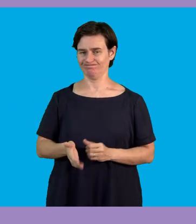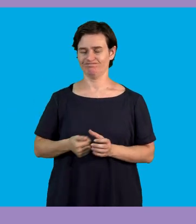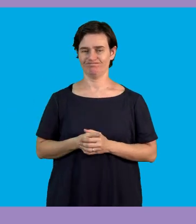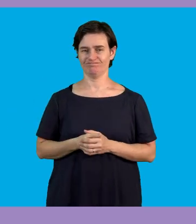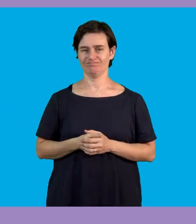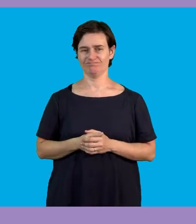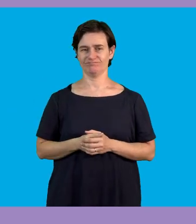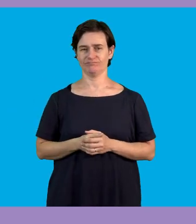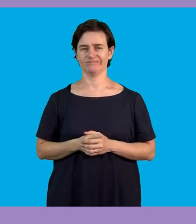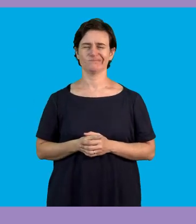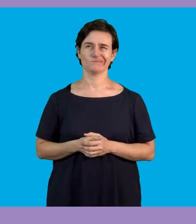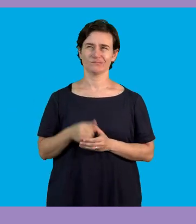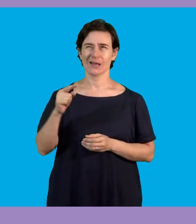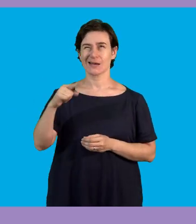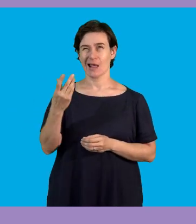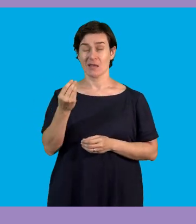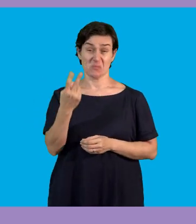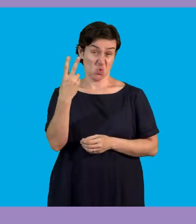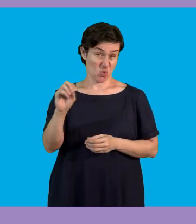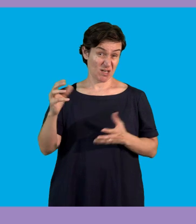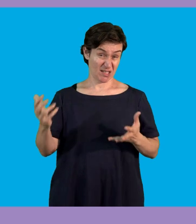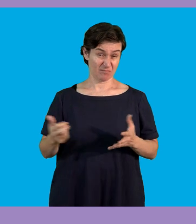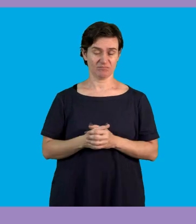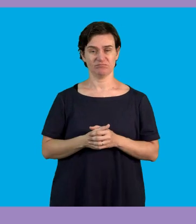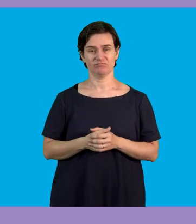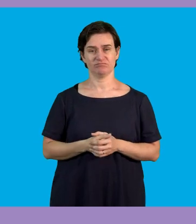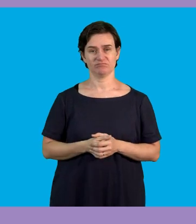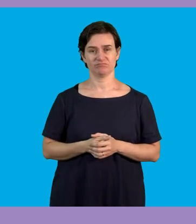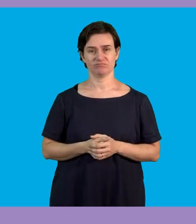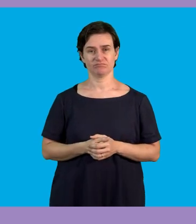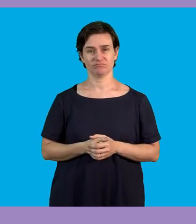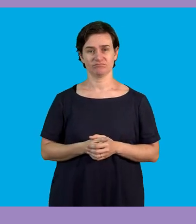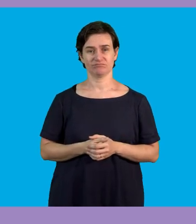100. So let's try 20.